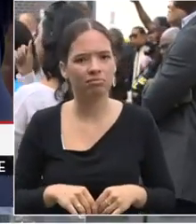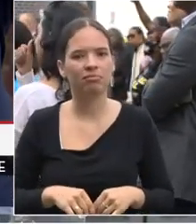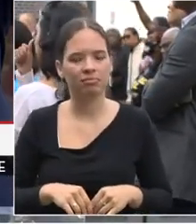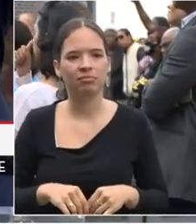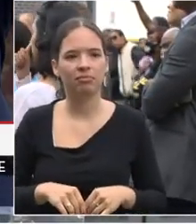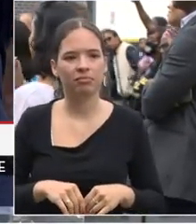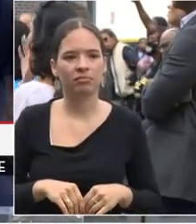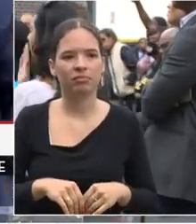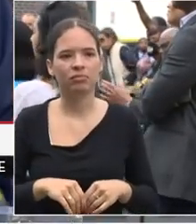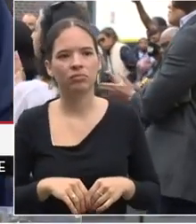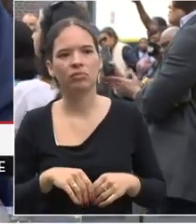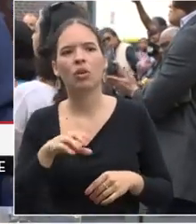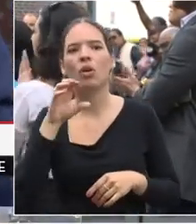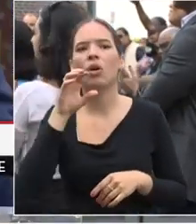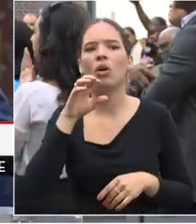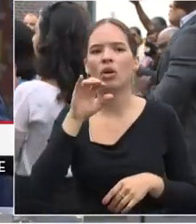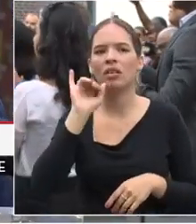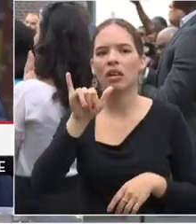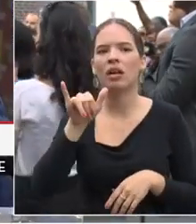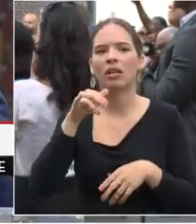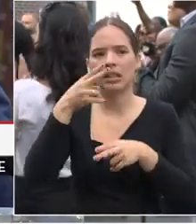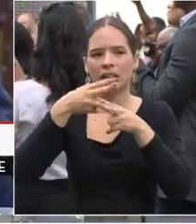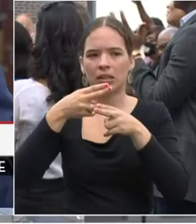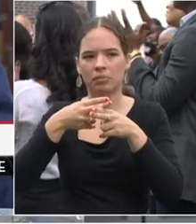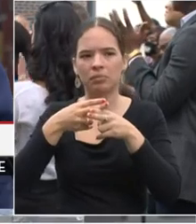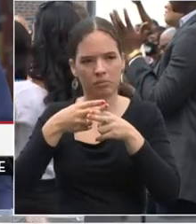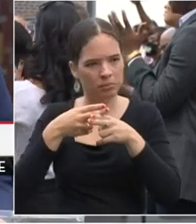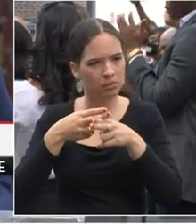How about a big hand for Earl for the work that he's done, okay?